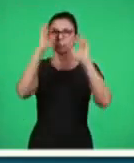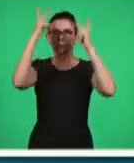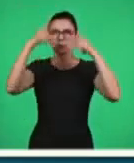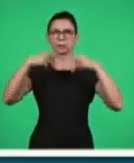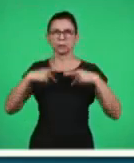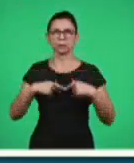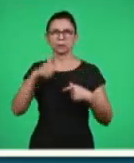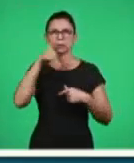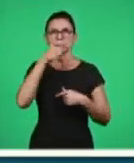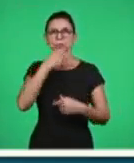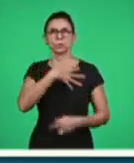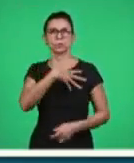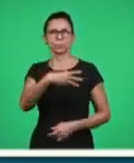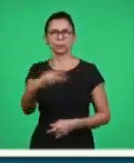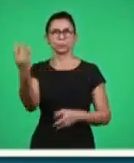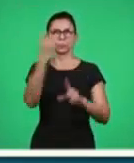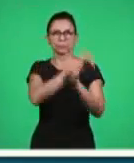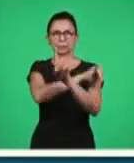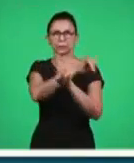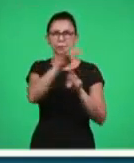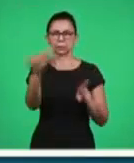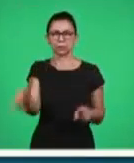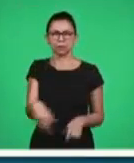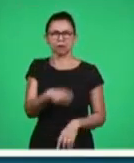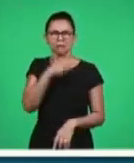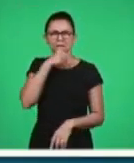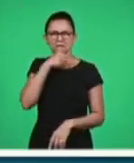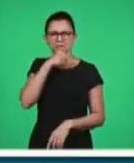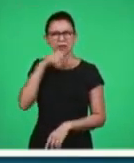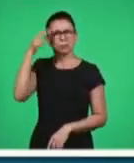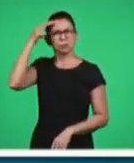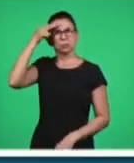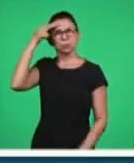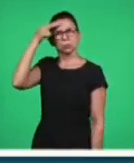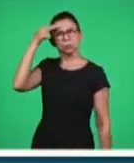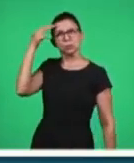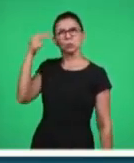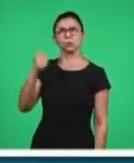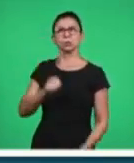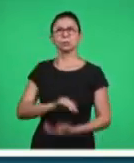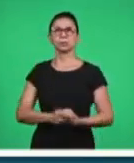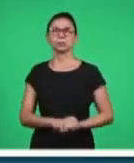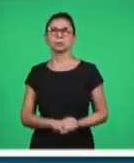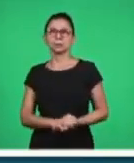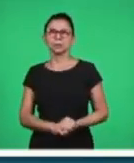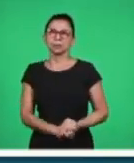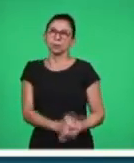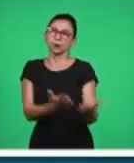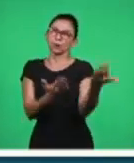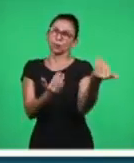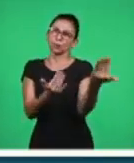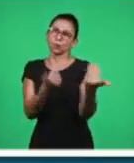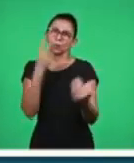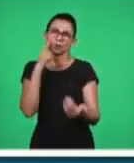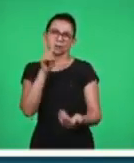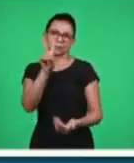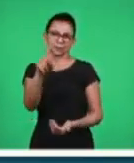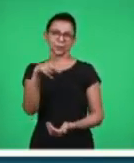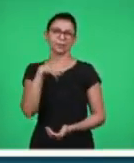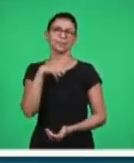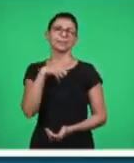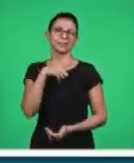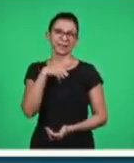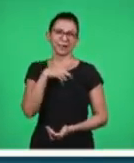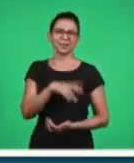will pour out my spirit on all flesh. Your sons and your daughters shall prophesy, your old men shall